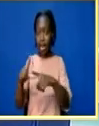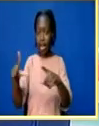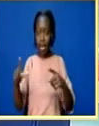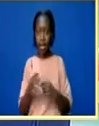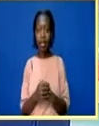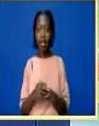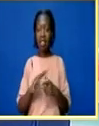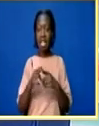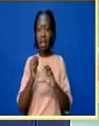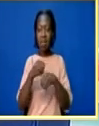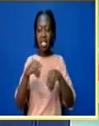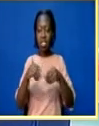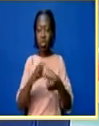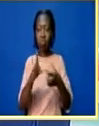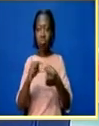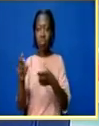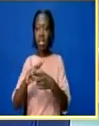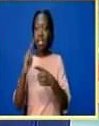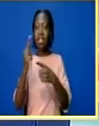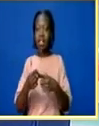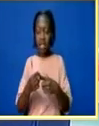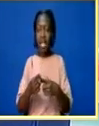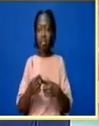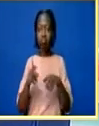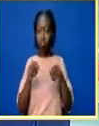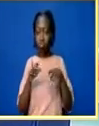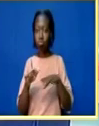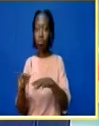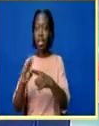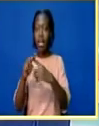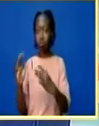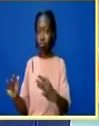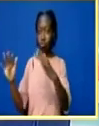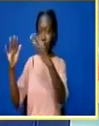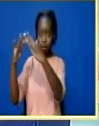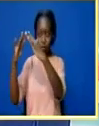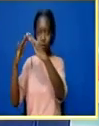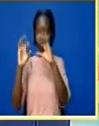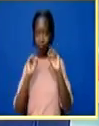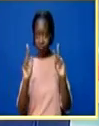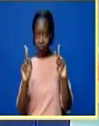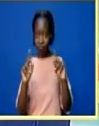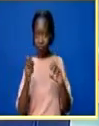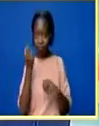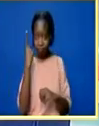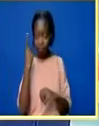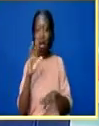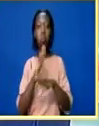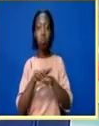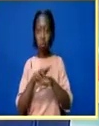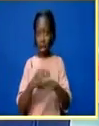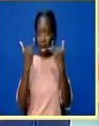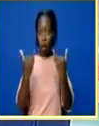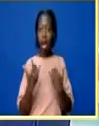mm-hmm, detaches them, and transports, them, yeah, deposits. Okay. Three steps. All right. Good. So from there, mm-hmm, there